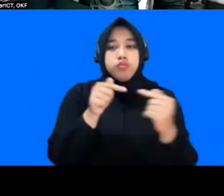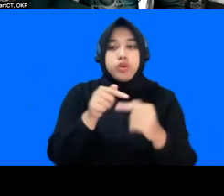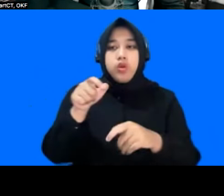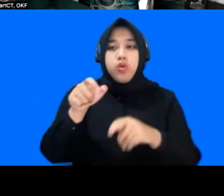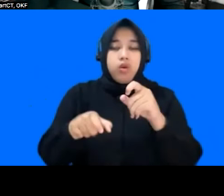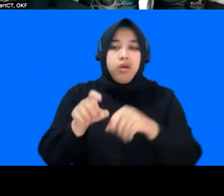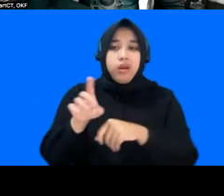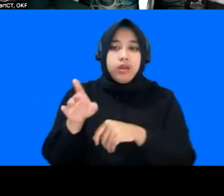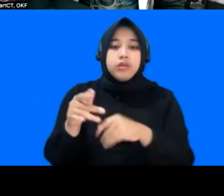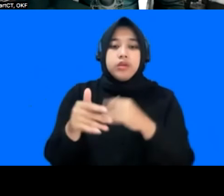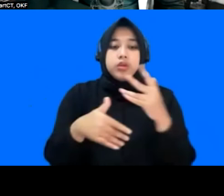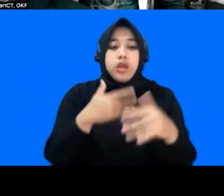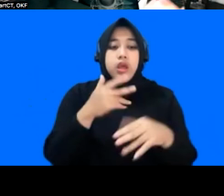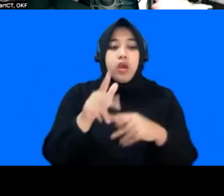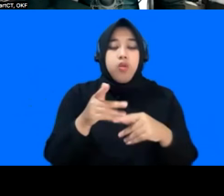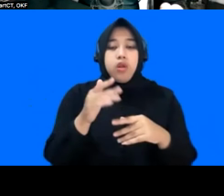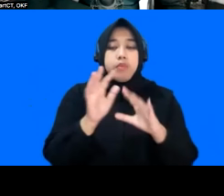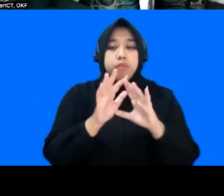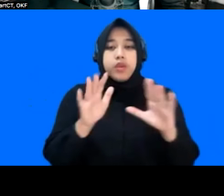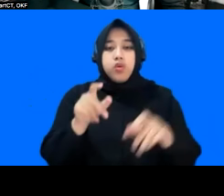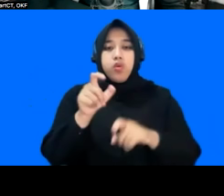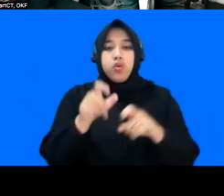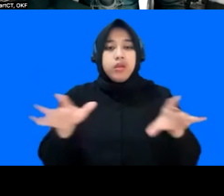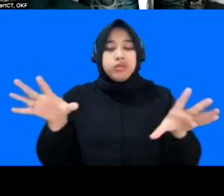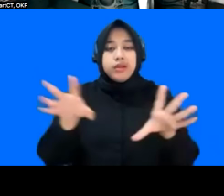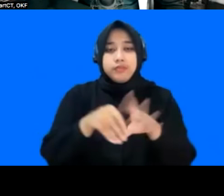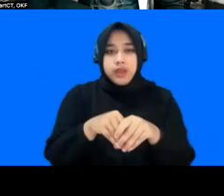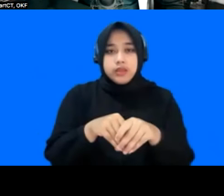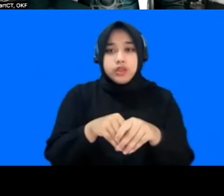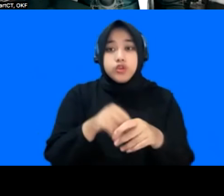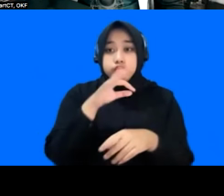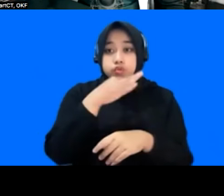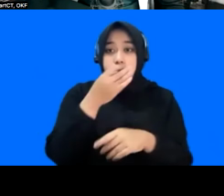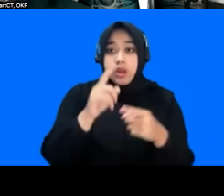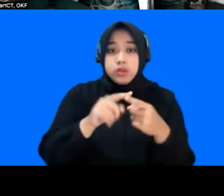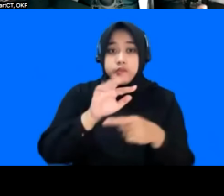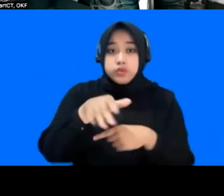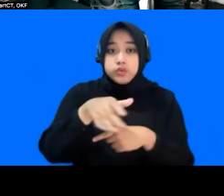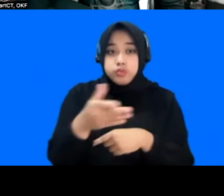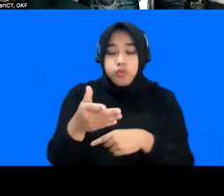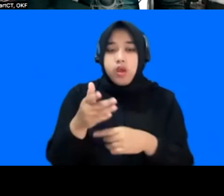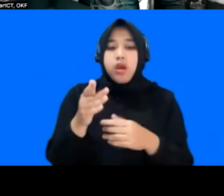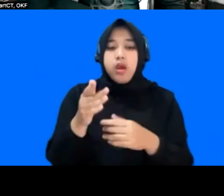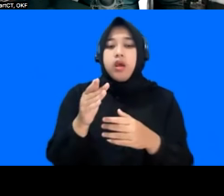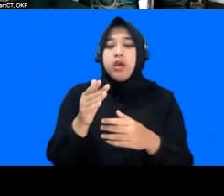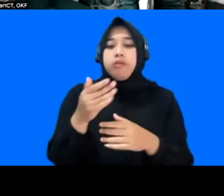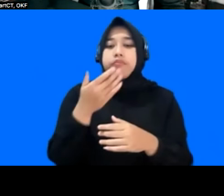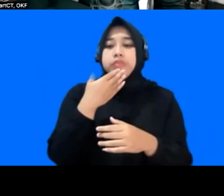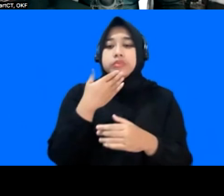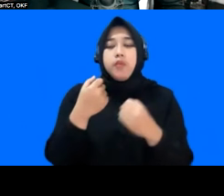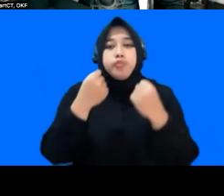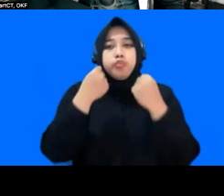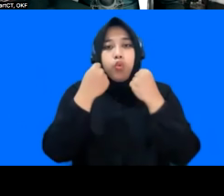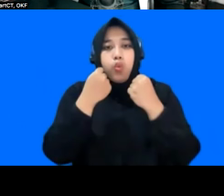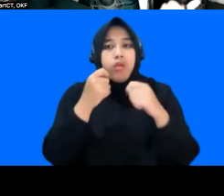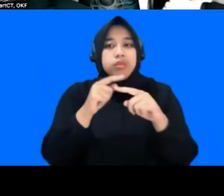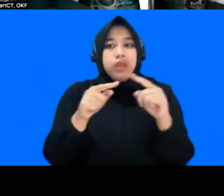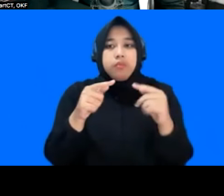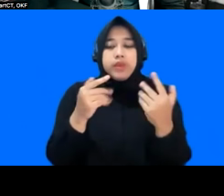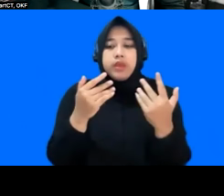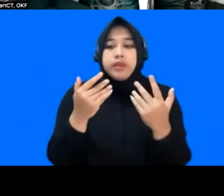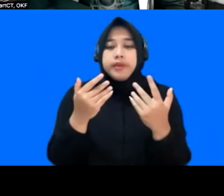voice, the stronger the movement, until we actually hit critical mass, right? But that's not enough. Building communities is not enough. You have to